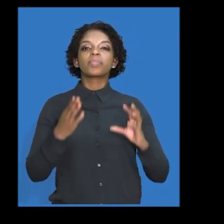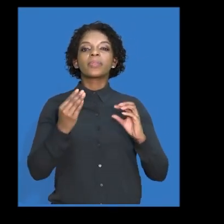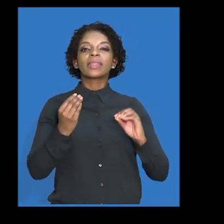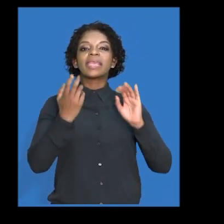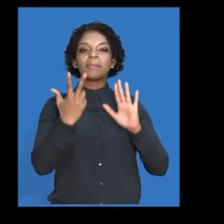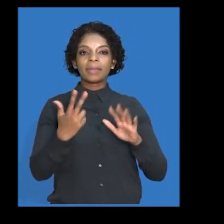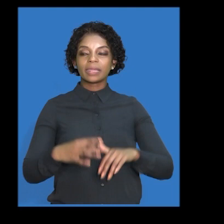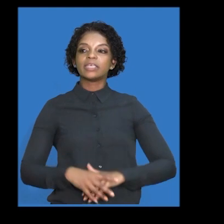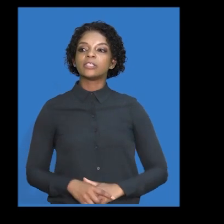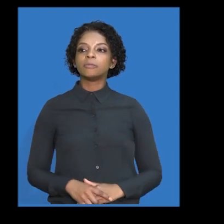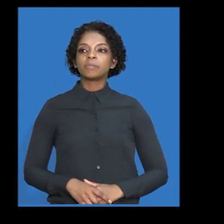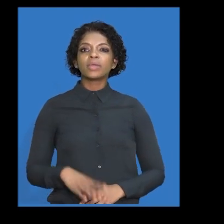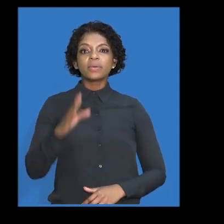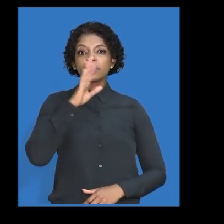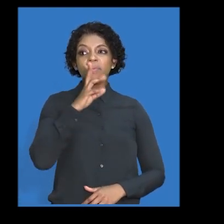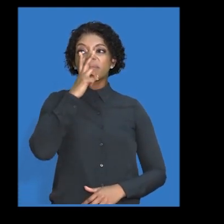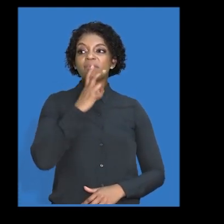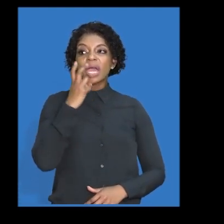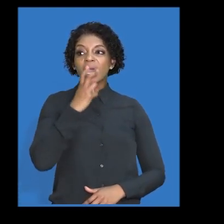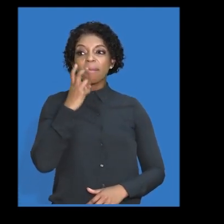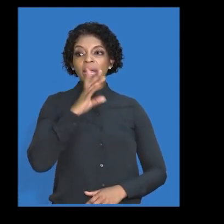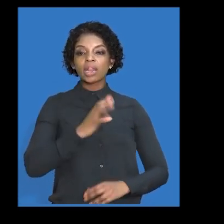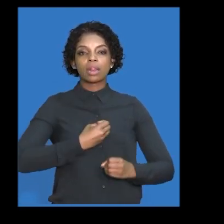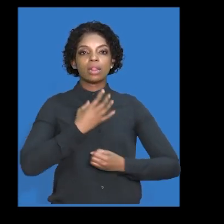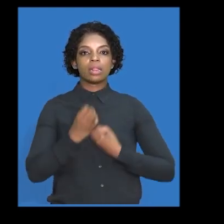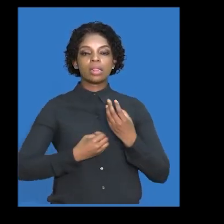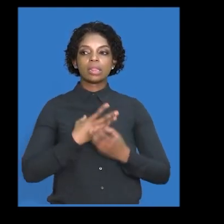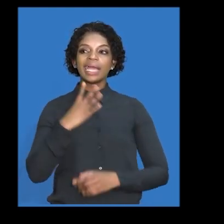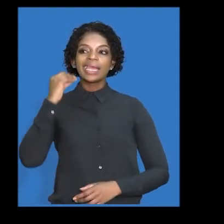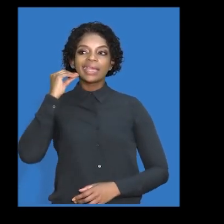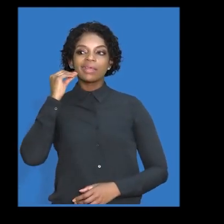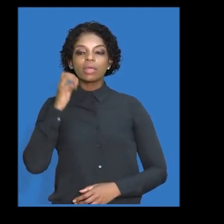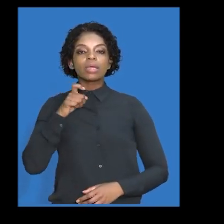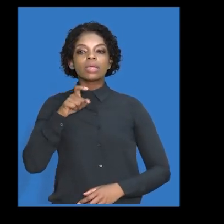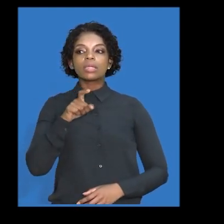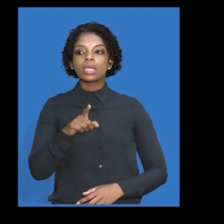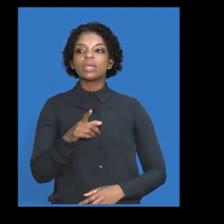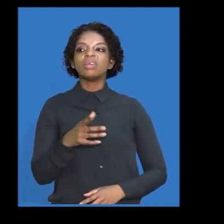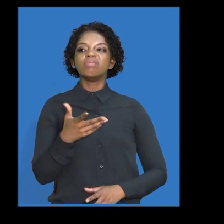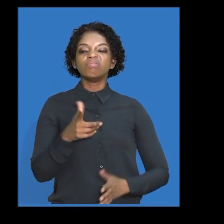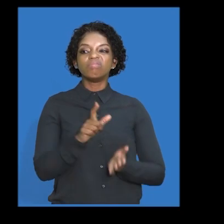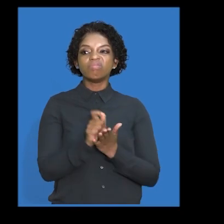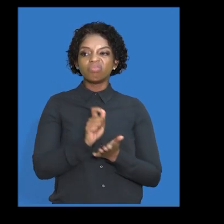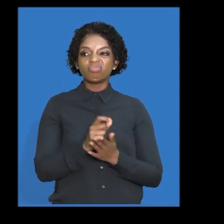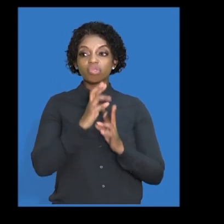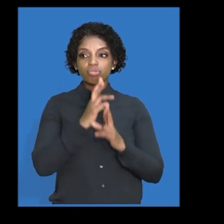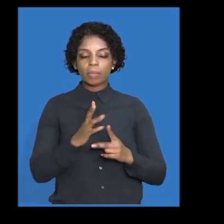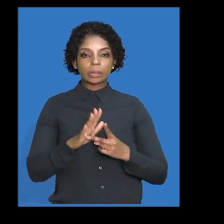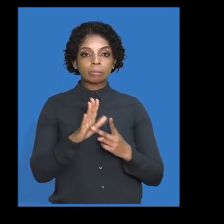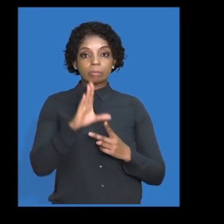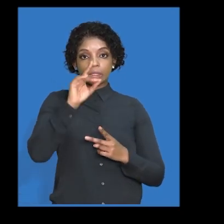is information in the form of A, written report, B, a data projector, C,